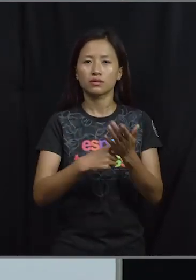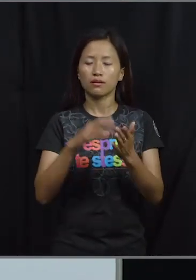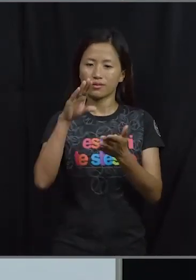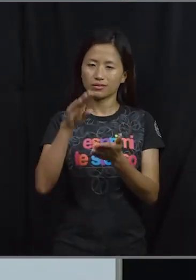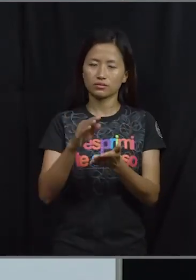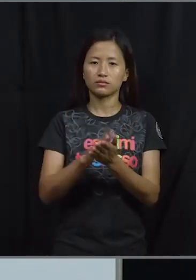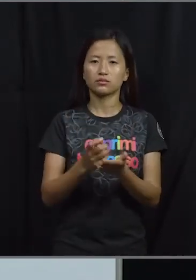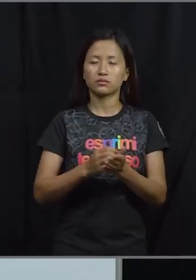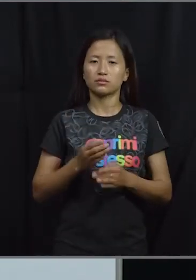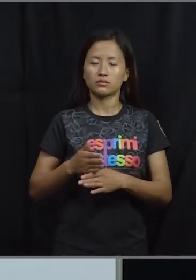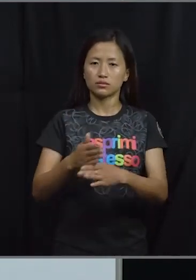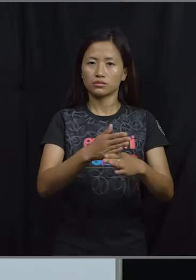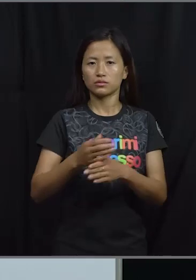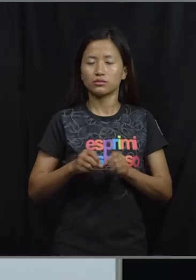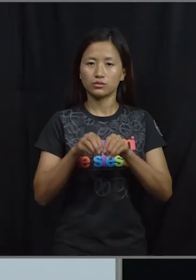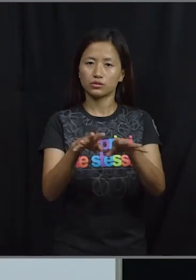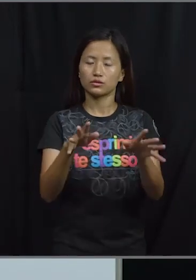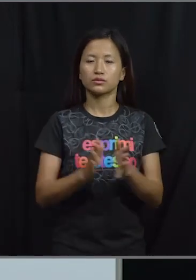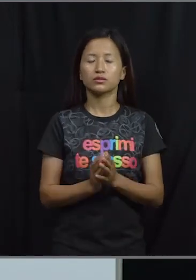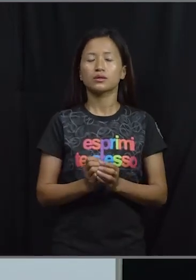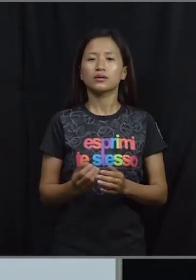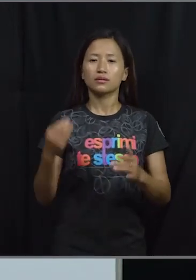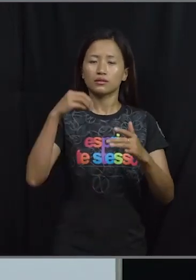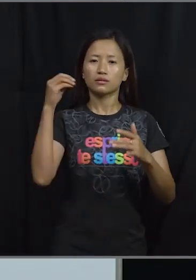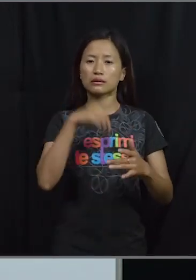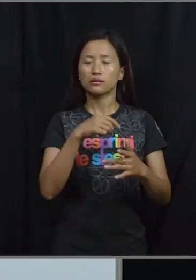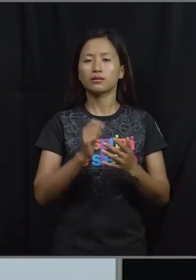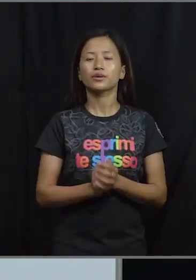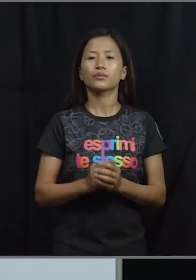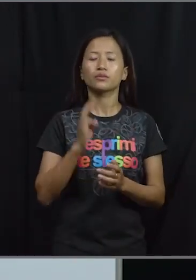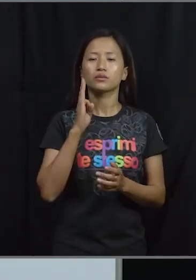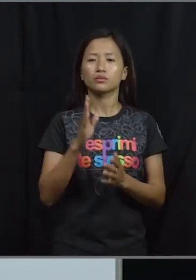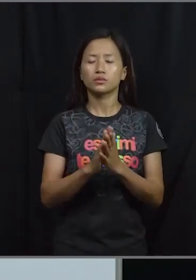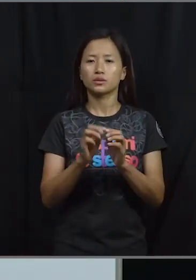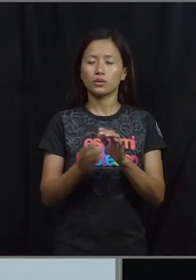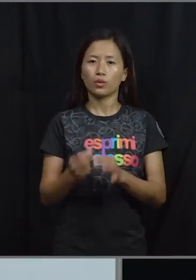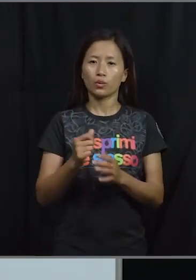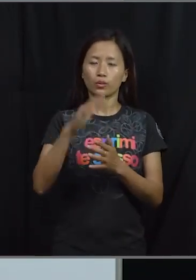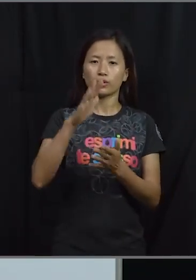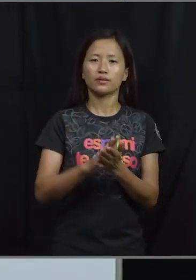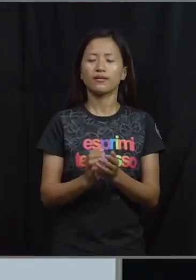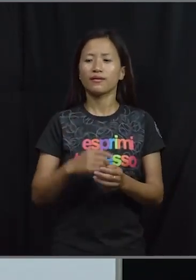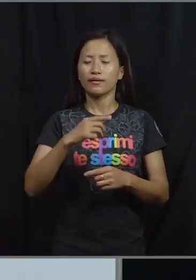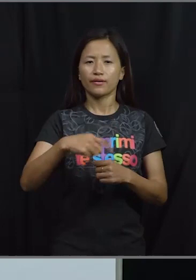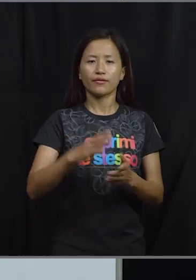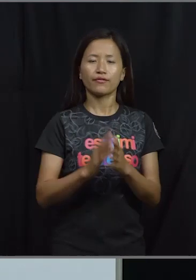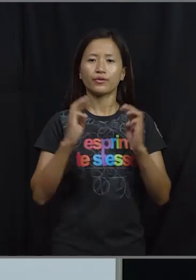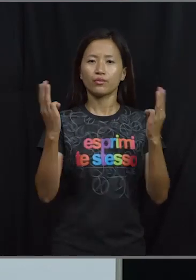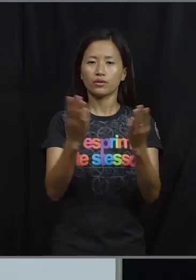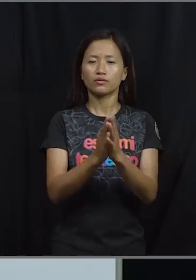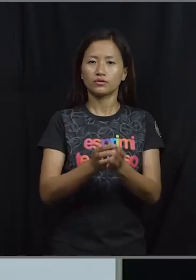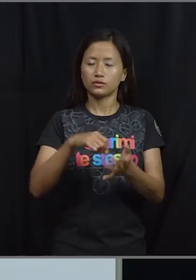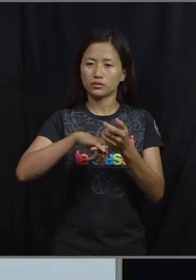reducing in the distribution of income and wealth or not. Everybody wants, every government, every welfare state wants to